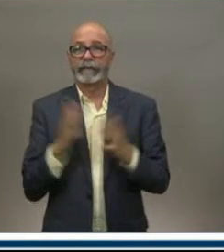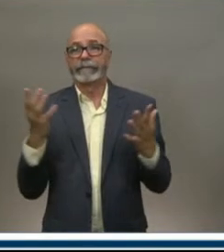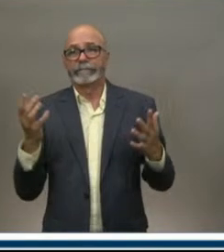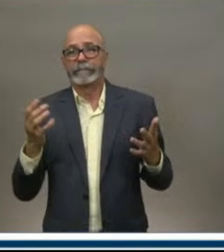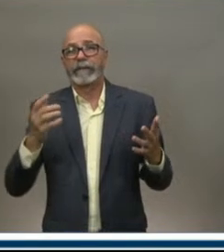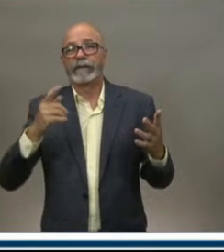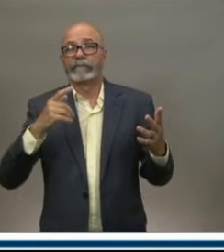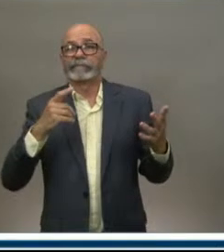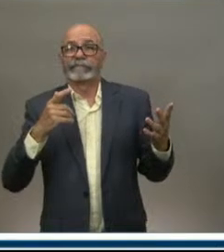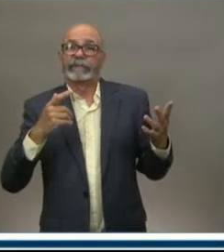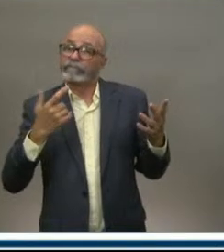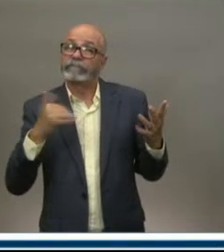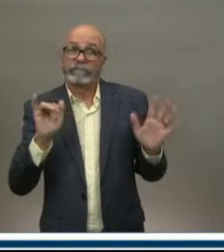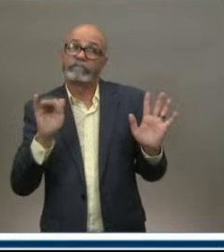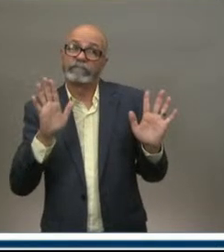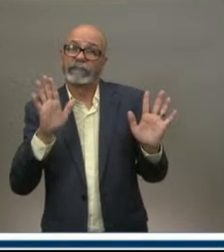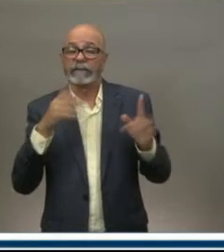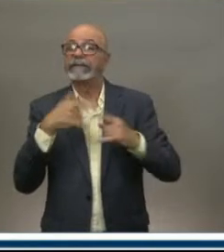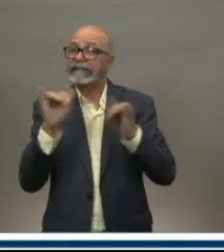already.